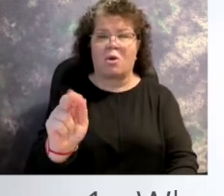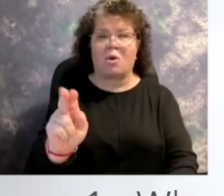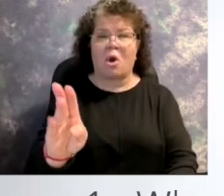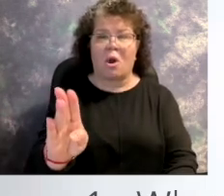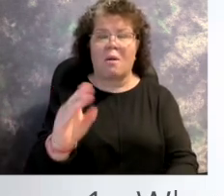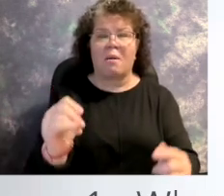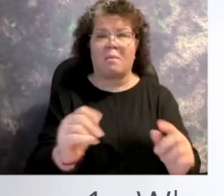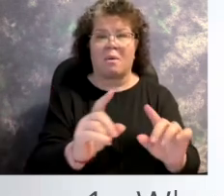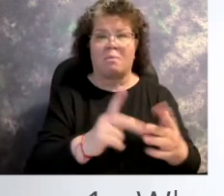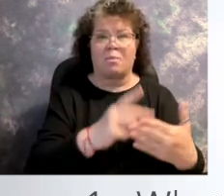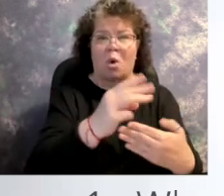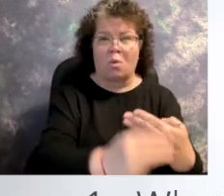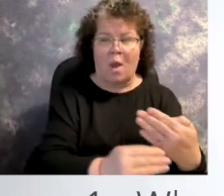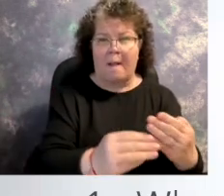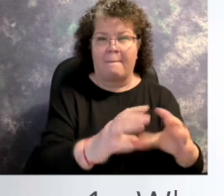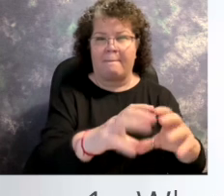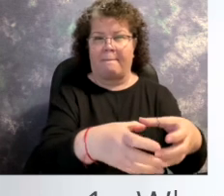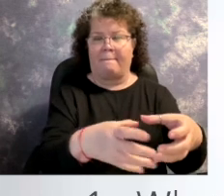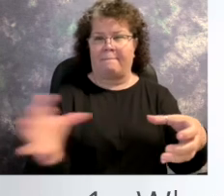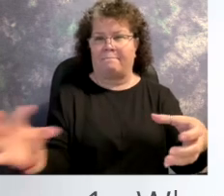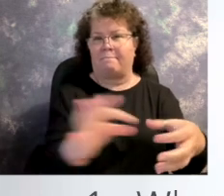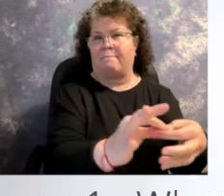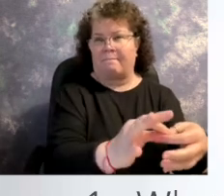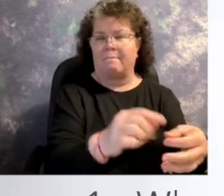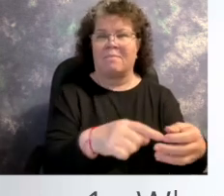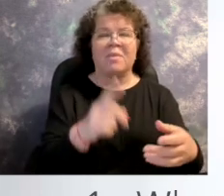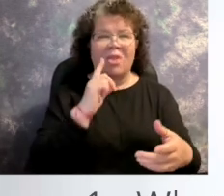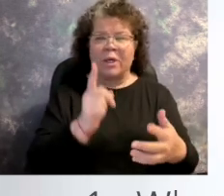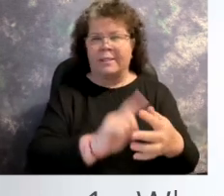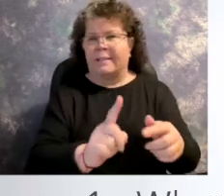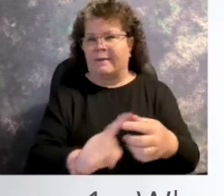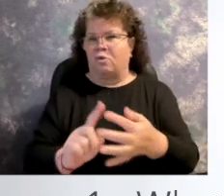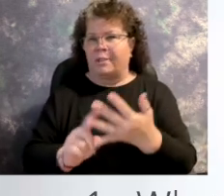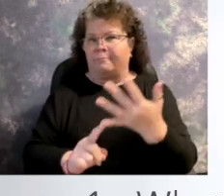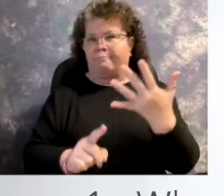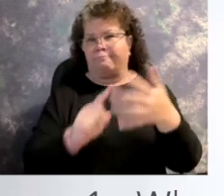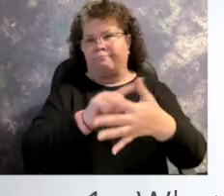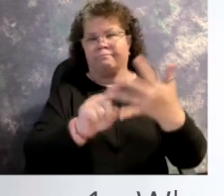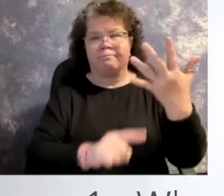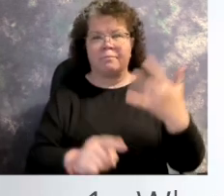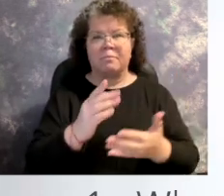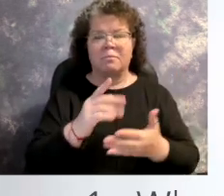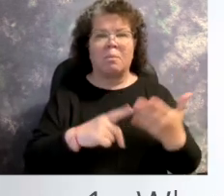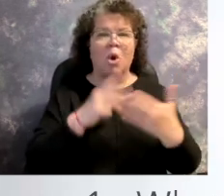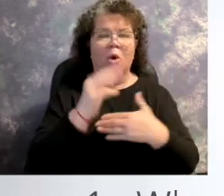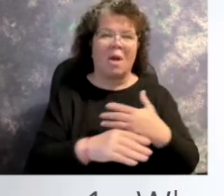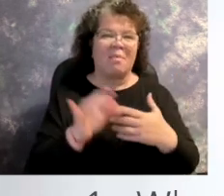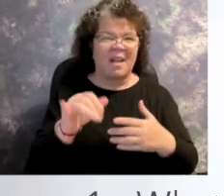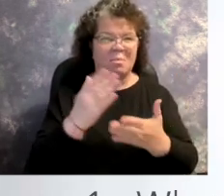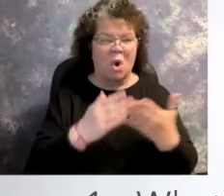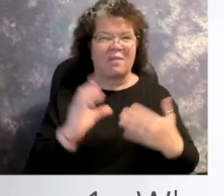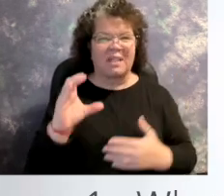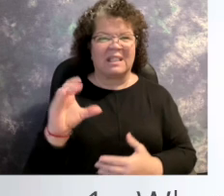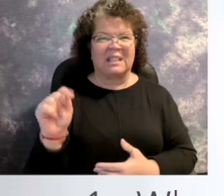you both in touch, to see, because there's a variety of programs that CARB is, and that's part of our CT Rocks, as I